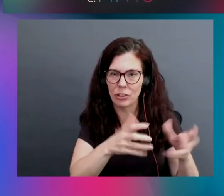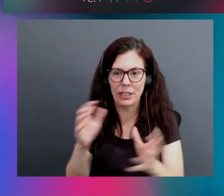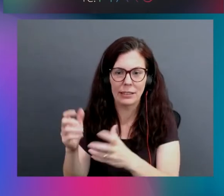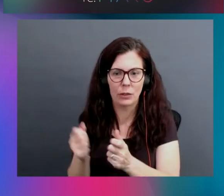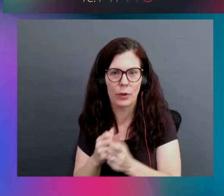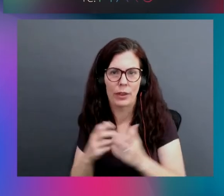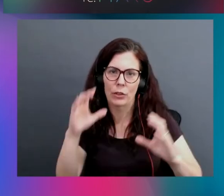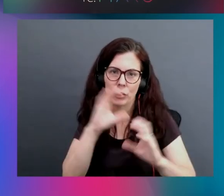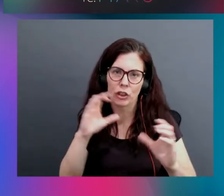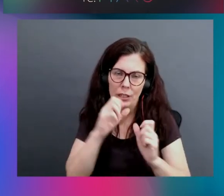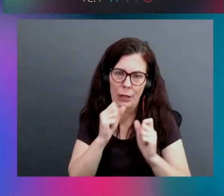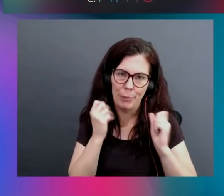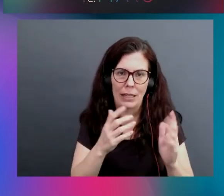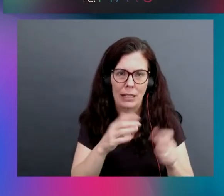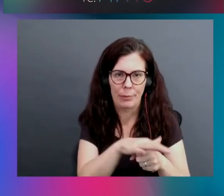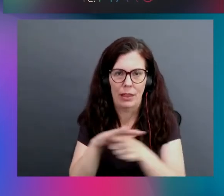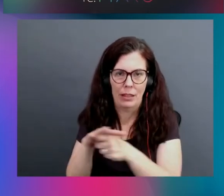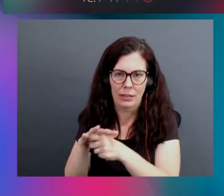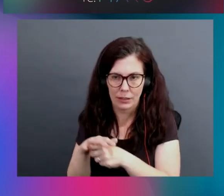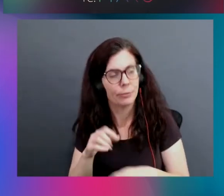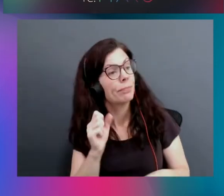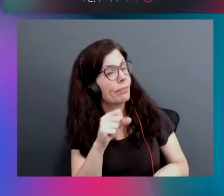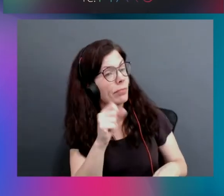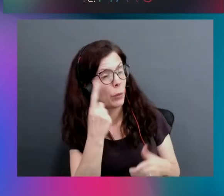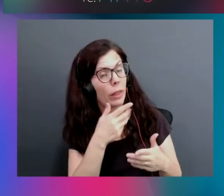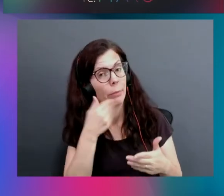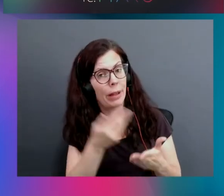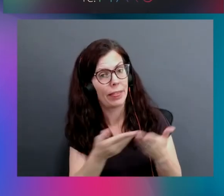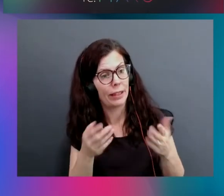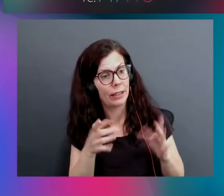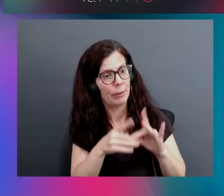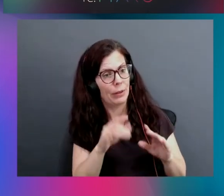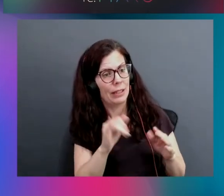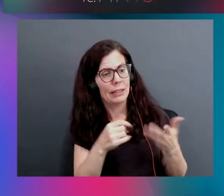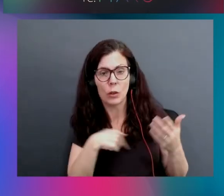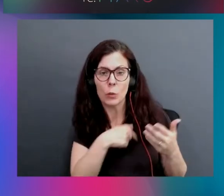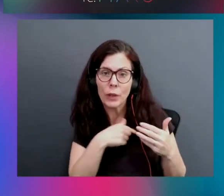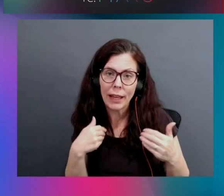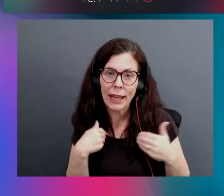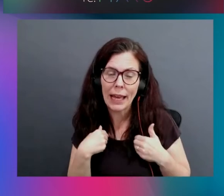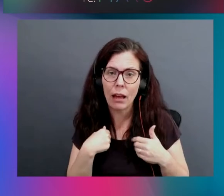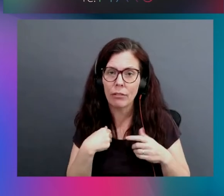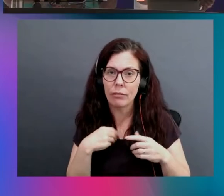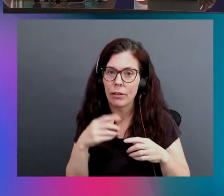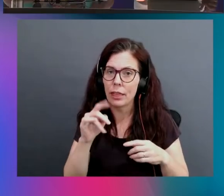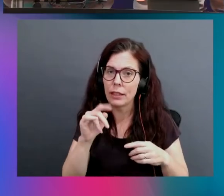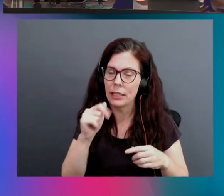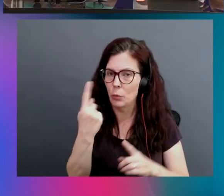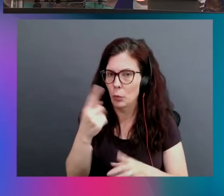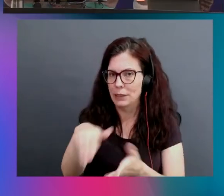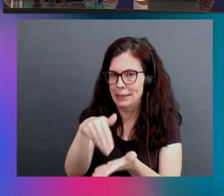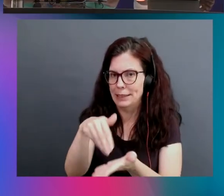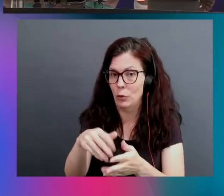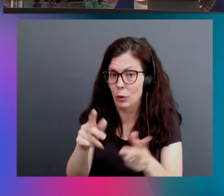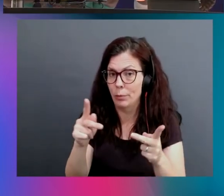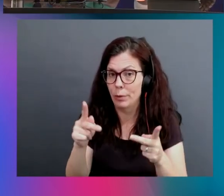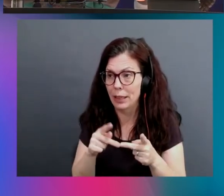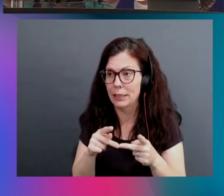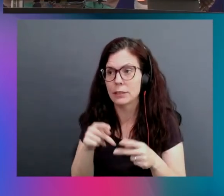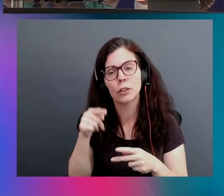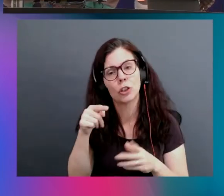think one of the best thing about this is we have the data in central place, and you've shown us